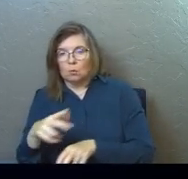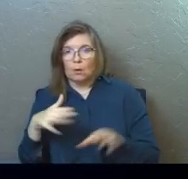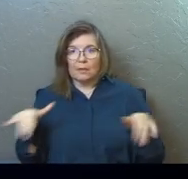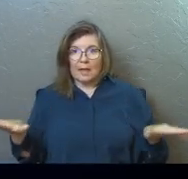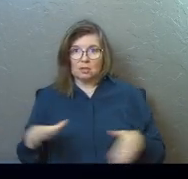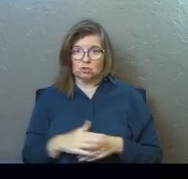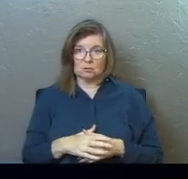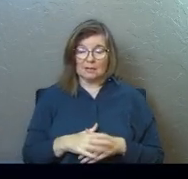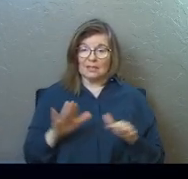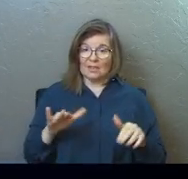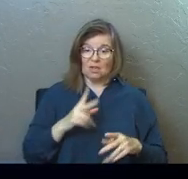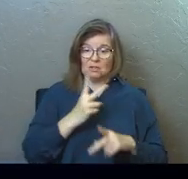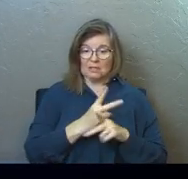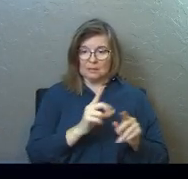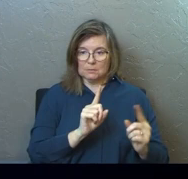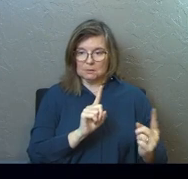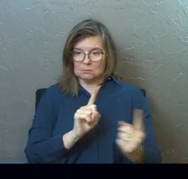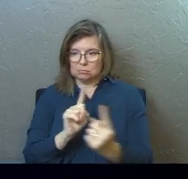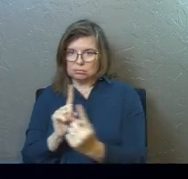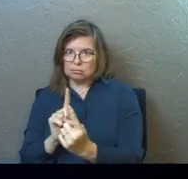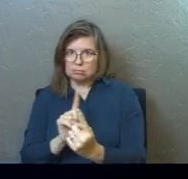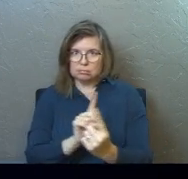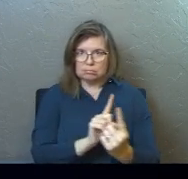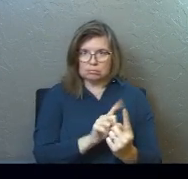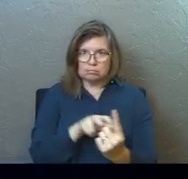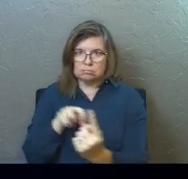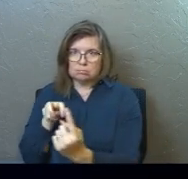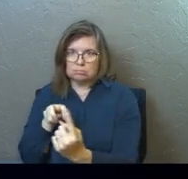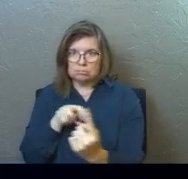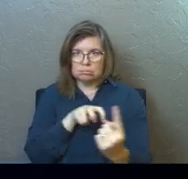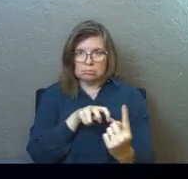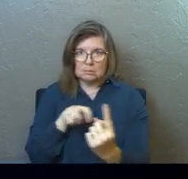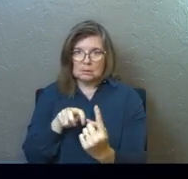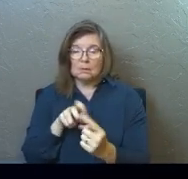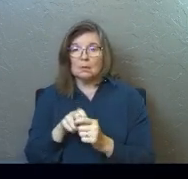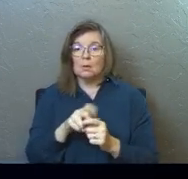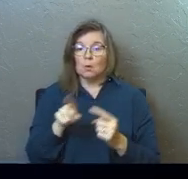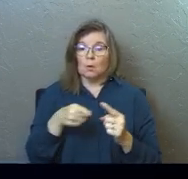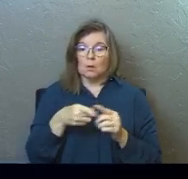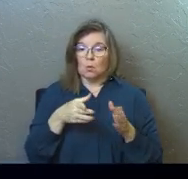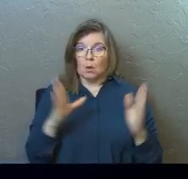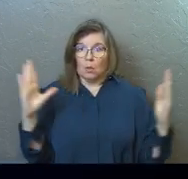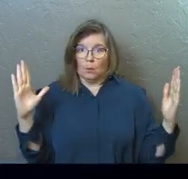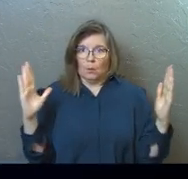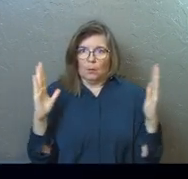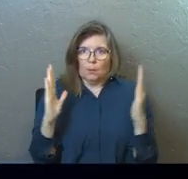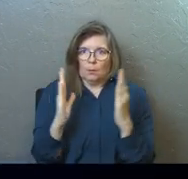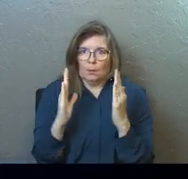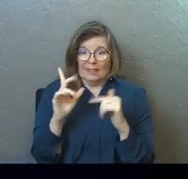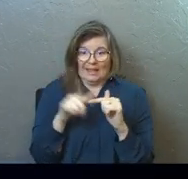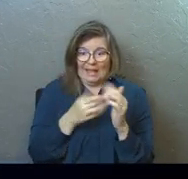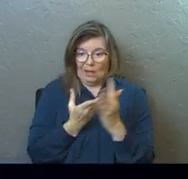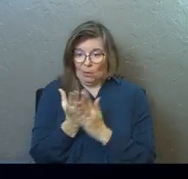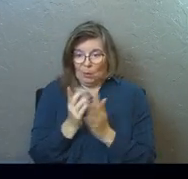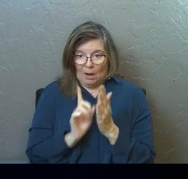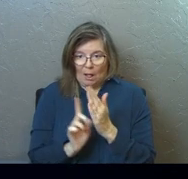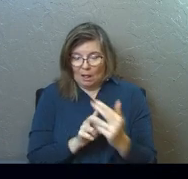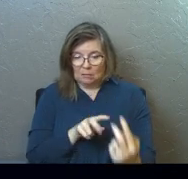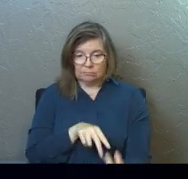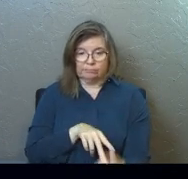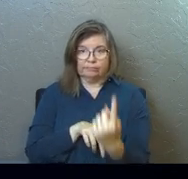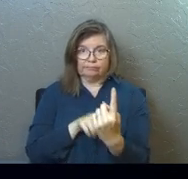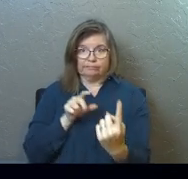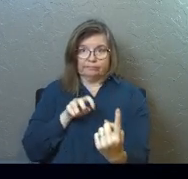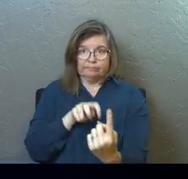angel. And the angel keeps moving as they go down. They finally go into this one particular road where the walls close in. They can't get away. And